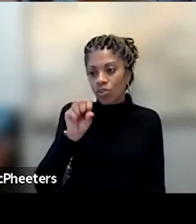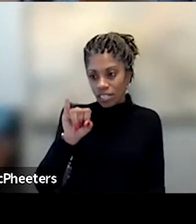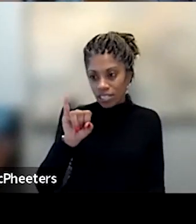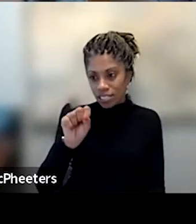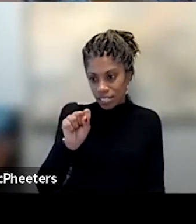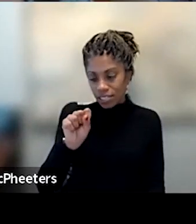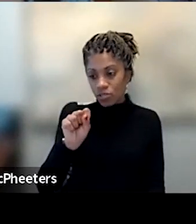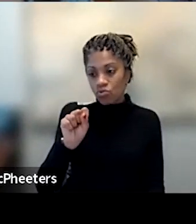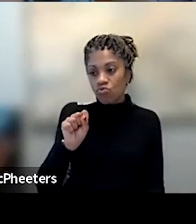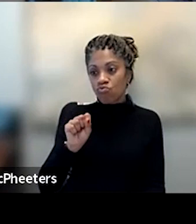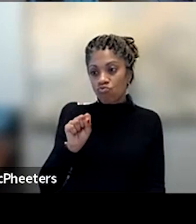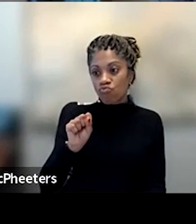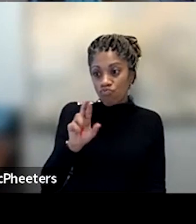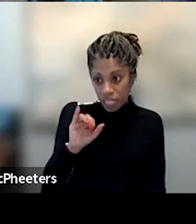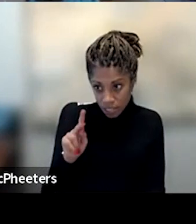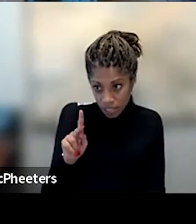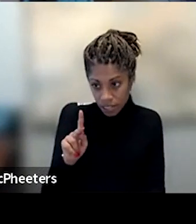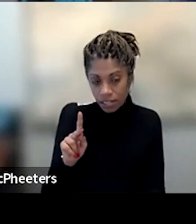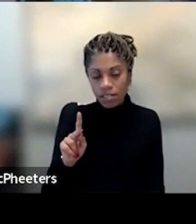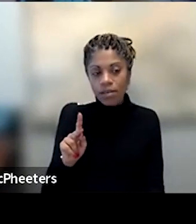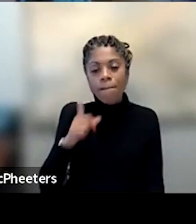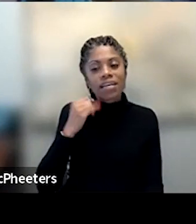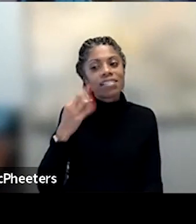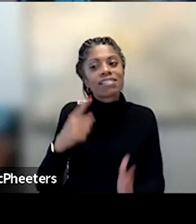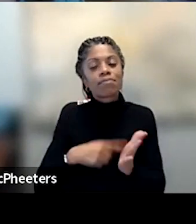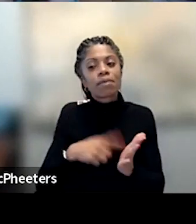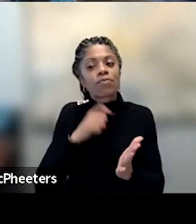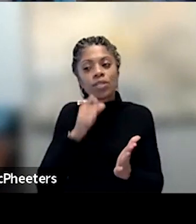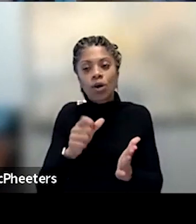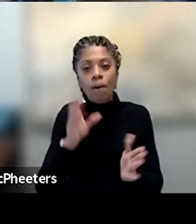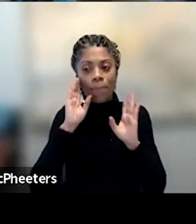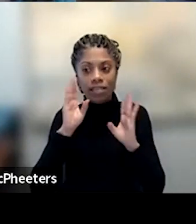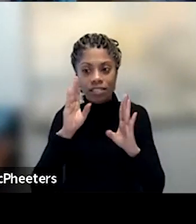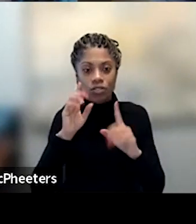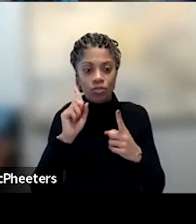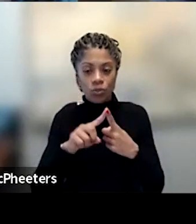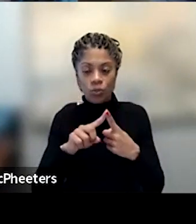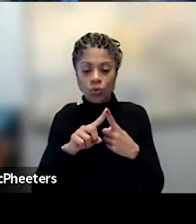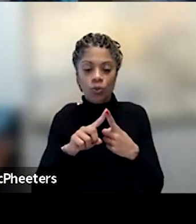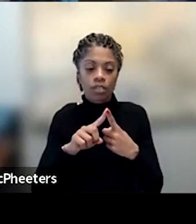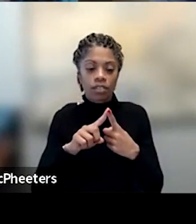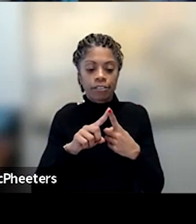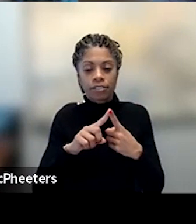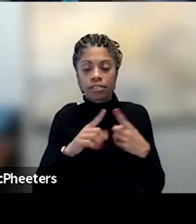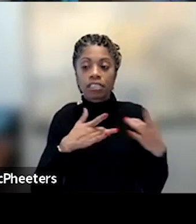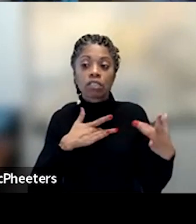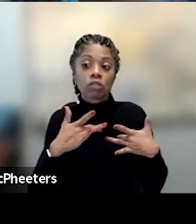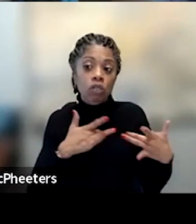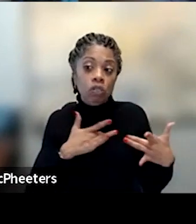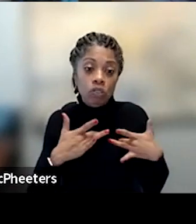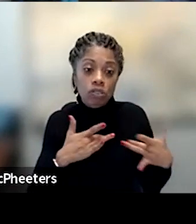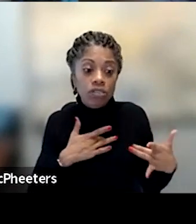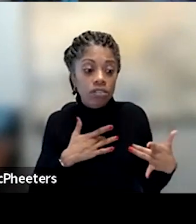concerns, there's the potential that it will cost the institution and disrupt its